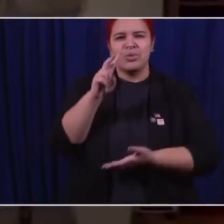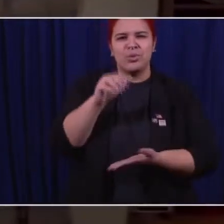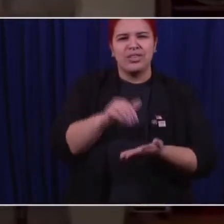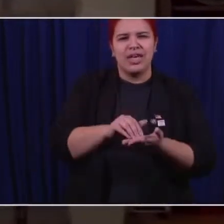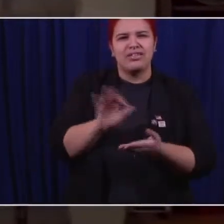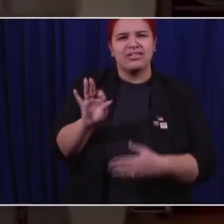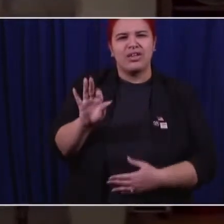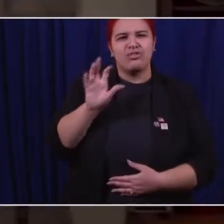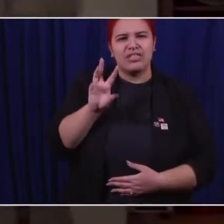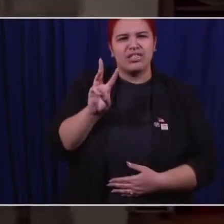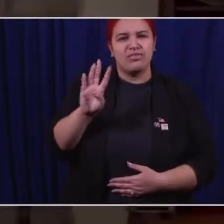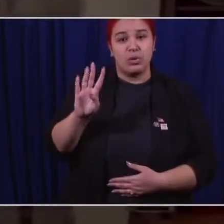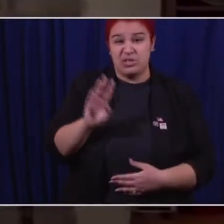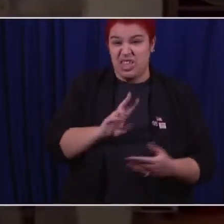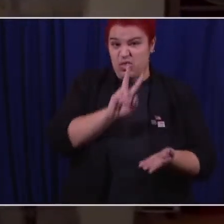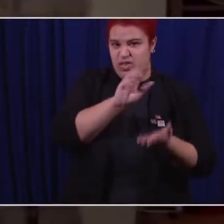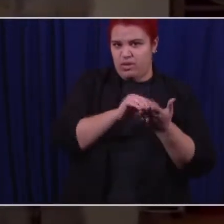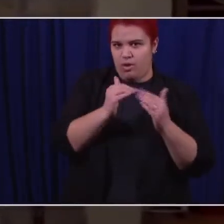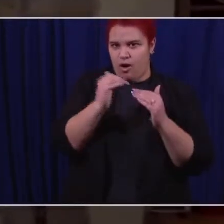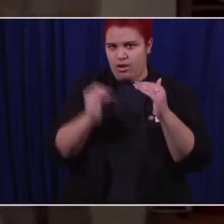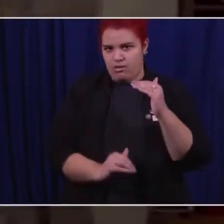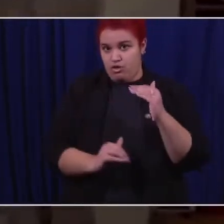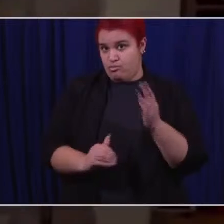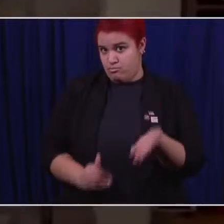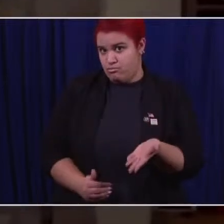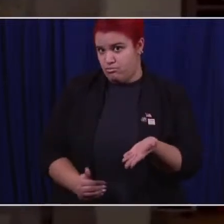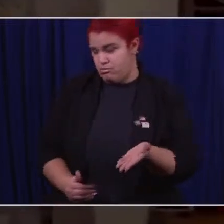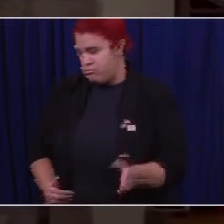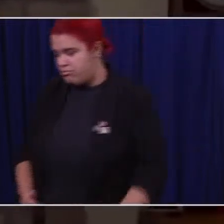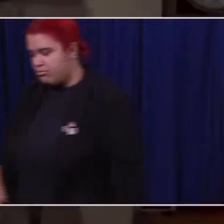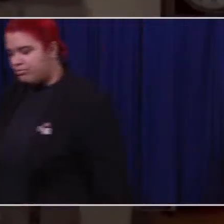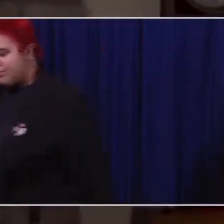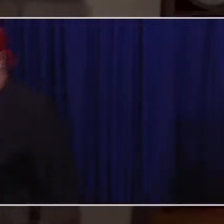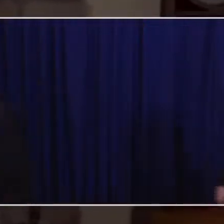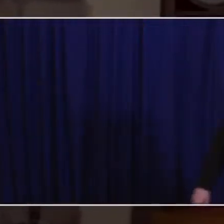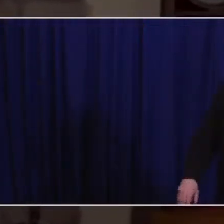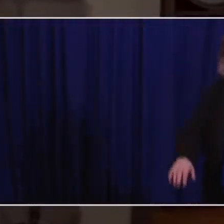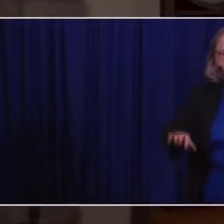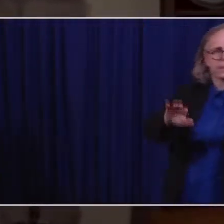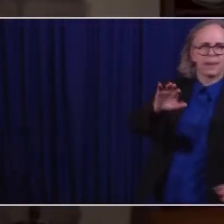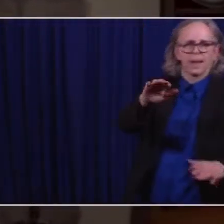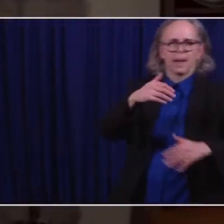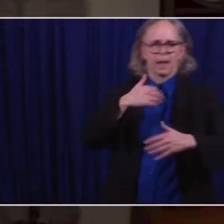So we're already under the 3,000. Right. I mean, we made this decision,